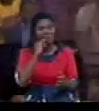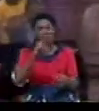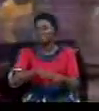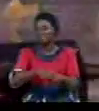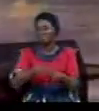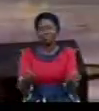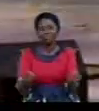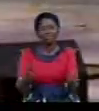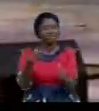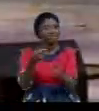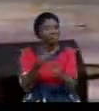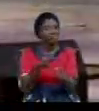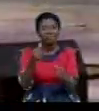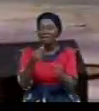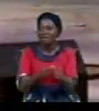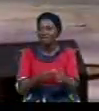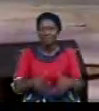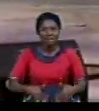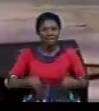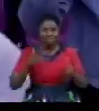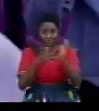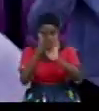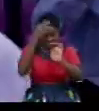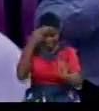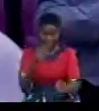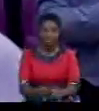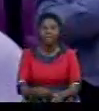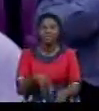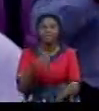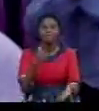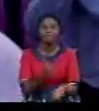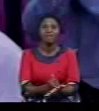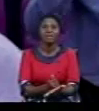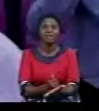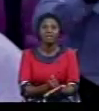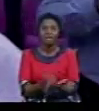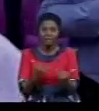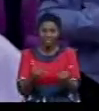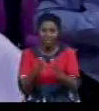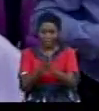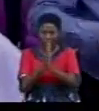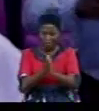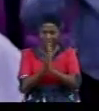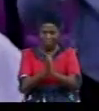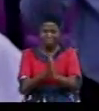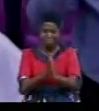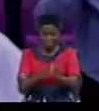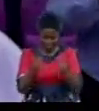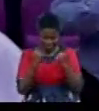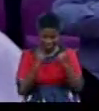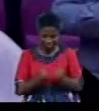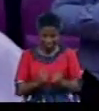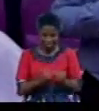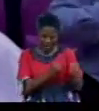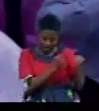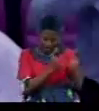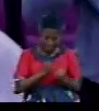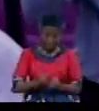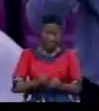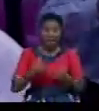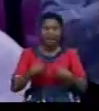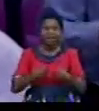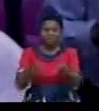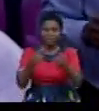broken from every life in Jesus name Vitality has come strength has